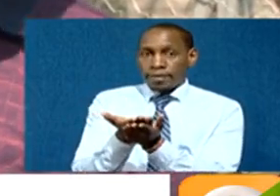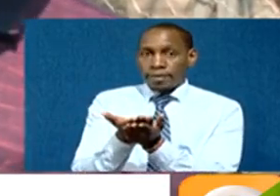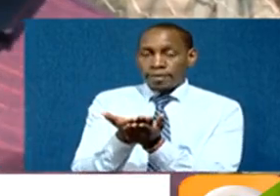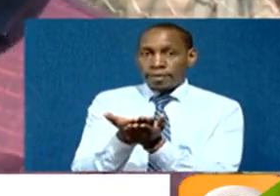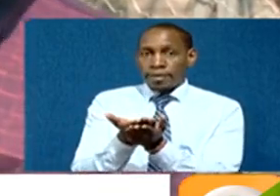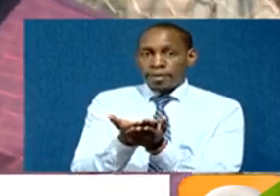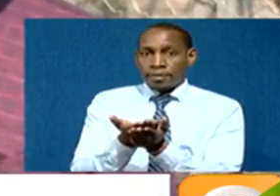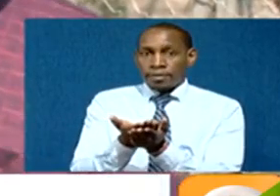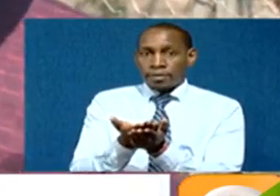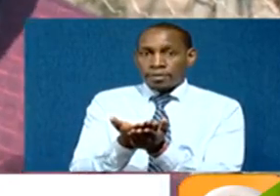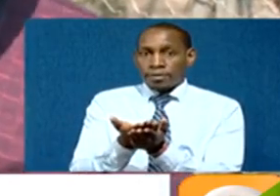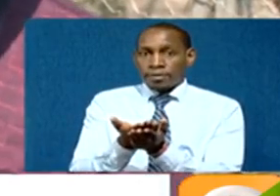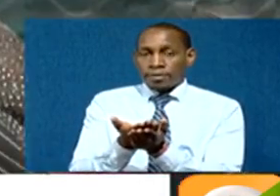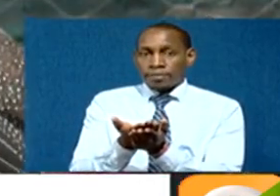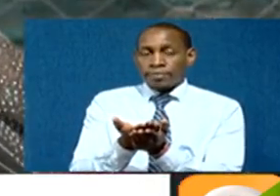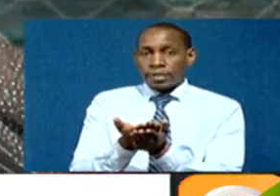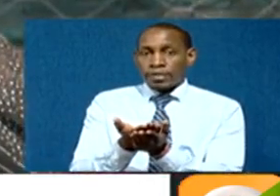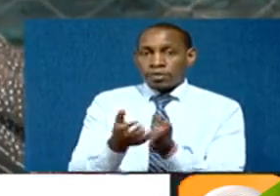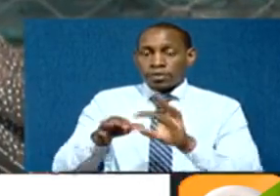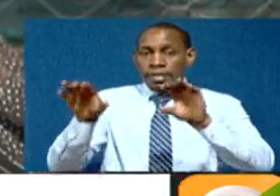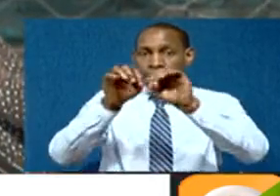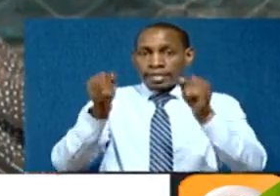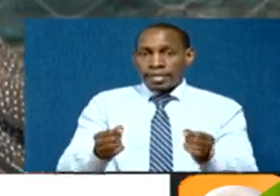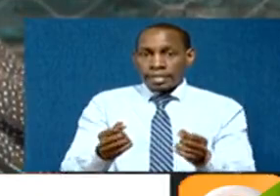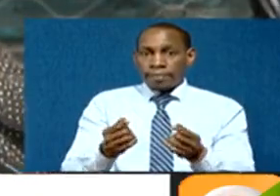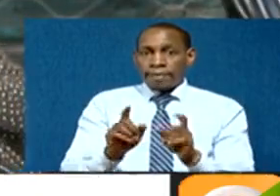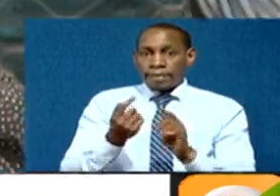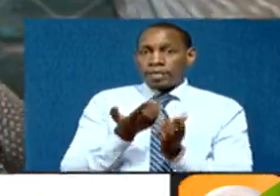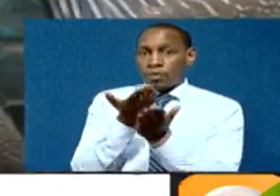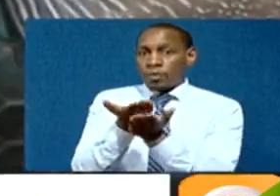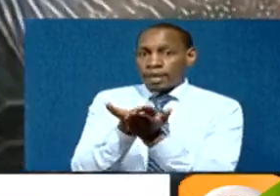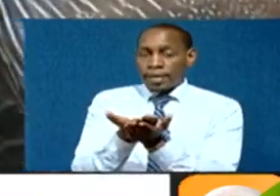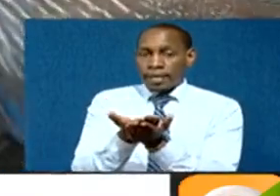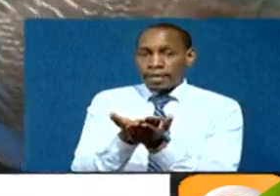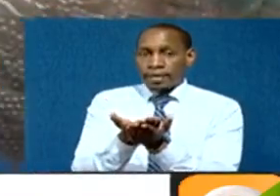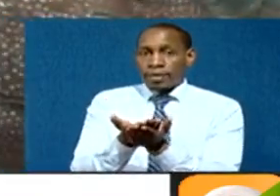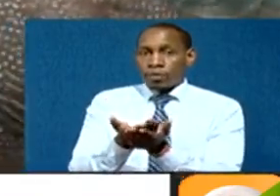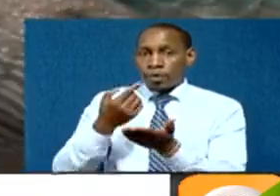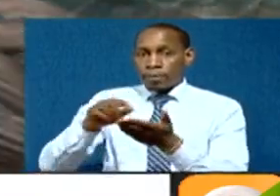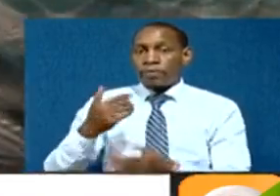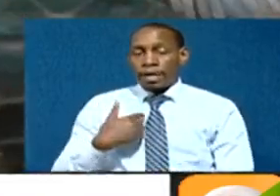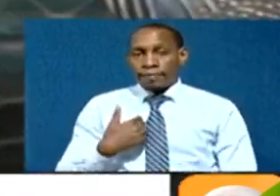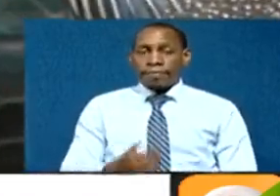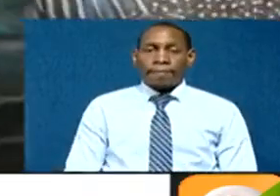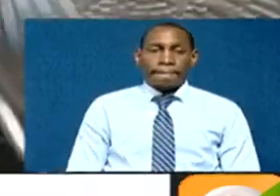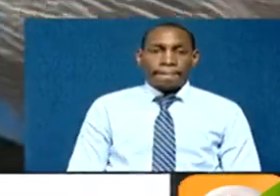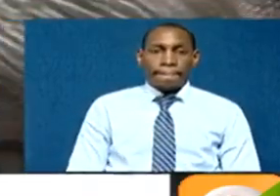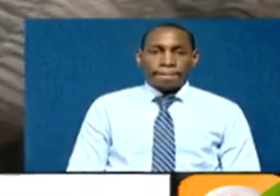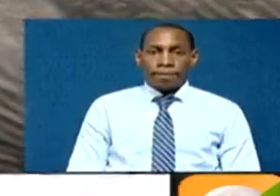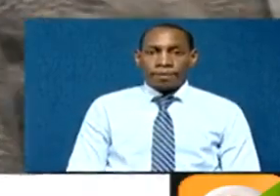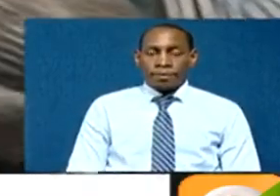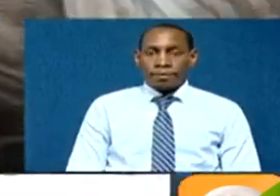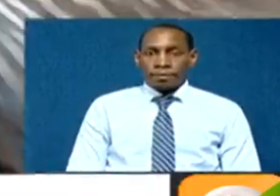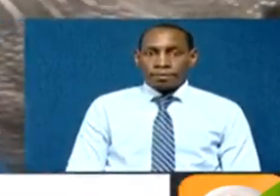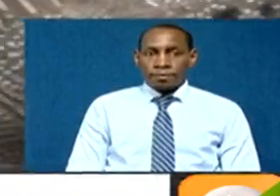We are in the system, the house farm is in the system. So you apply, you come and sell to you. You need a permit difference because they have